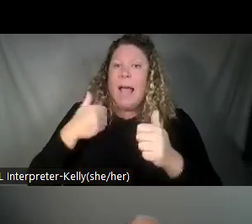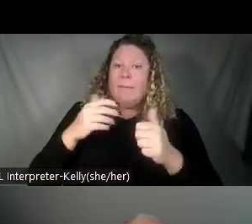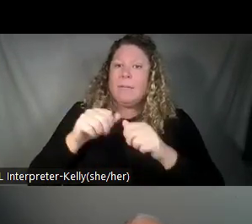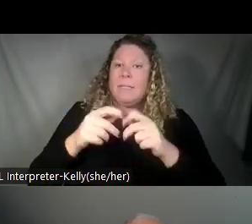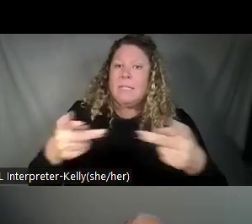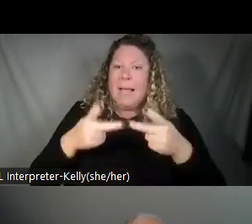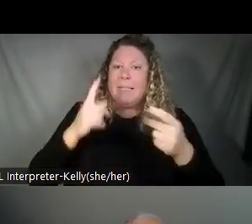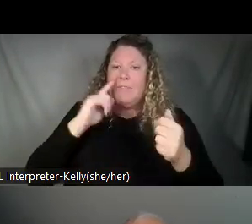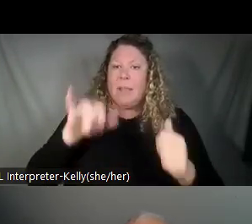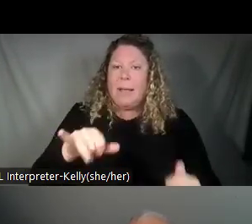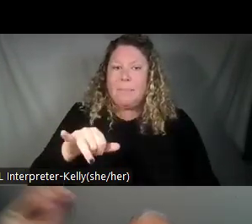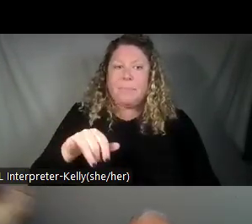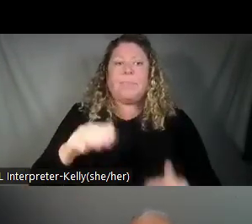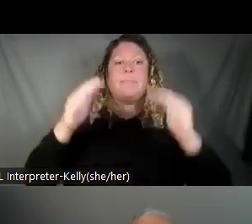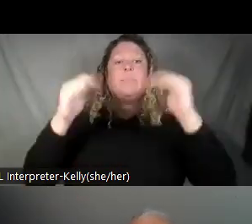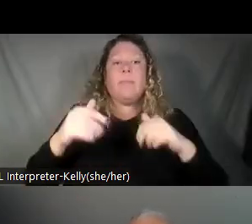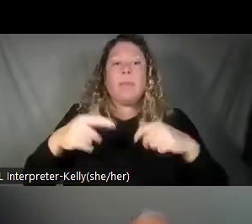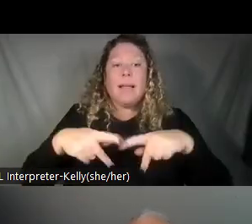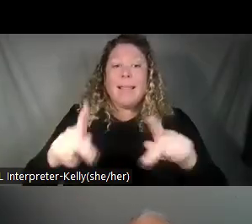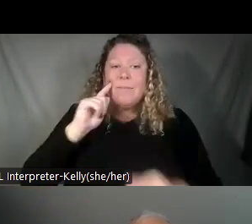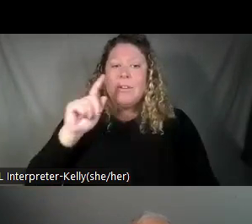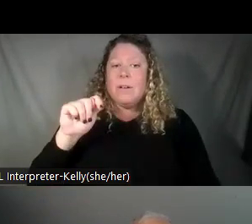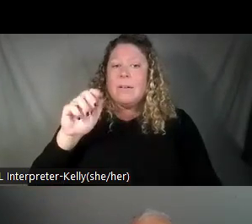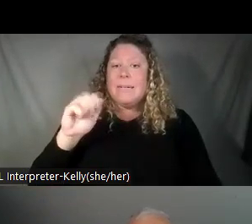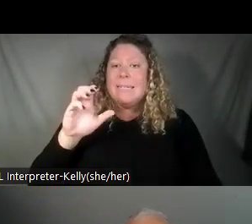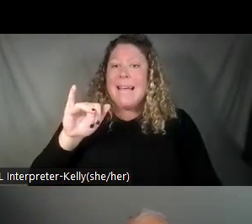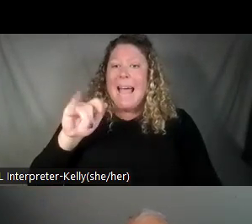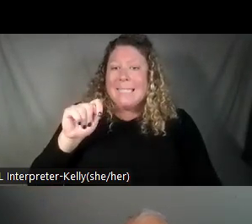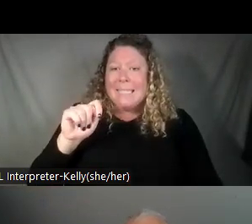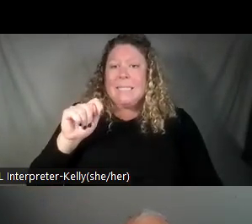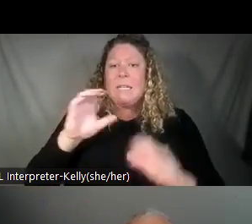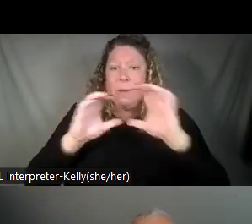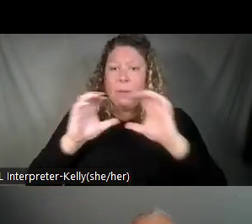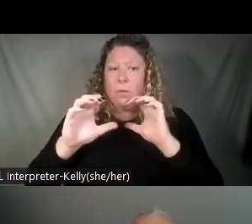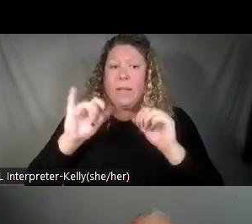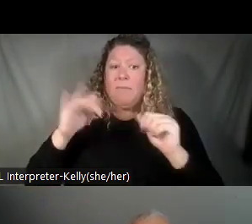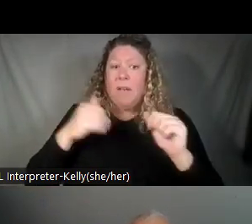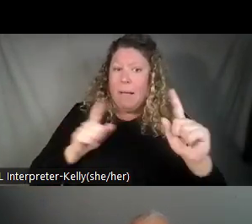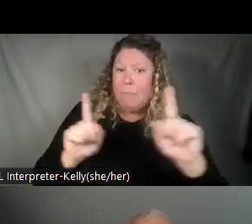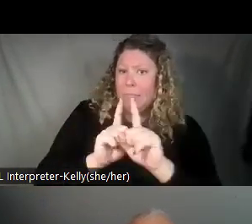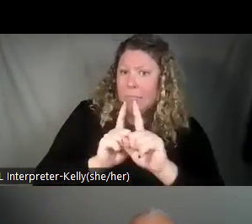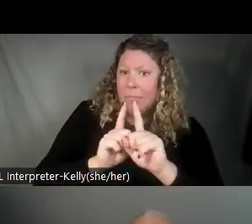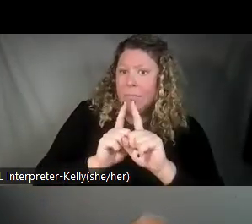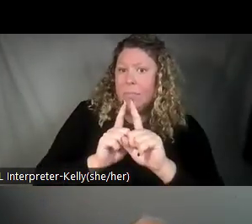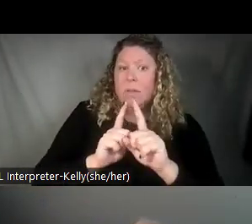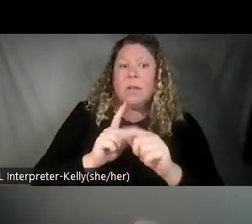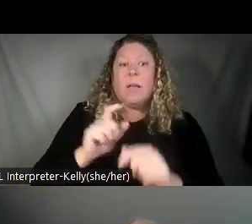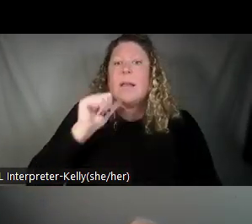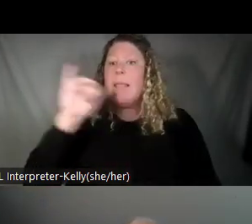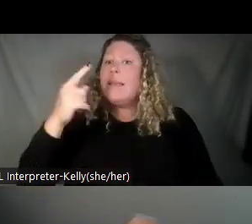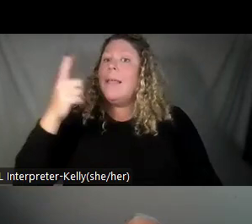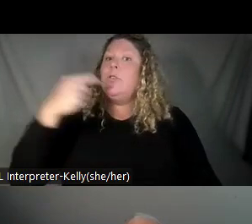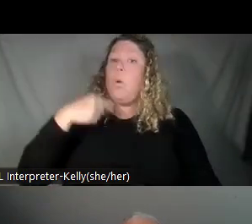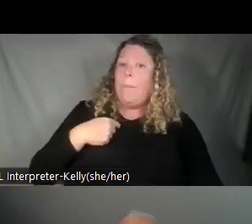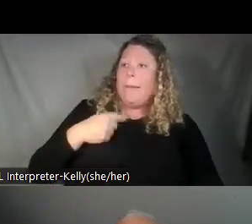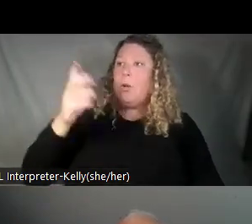for tacit communication. When you're with somebody, learning from them at the elbow, not being told, not being lectured,